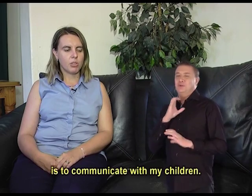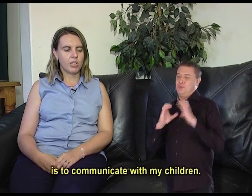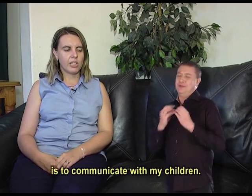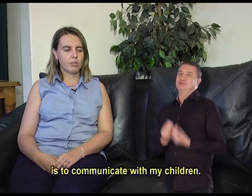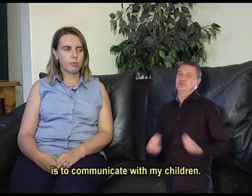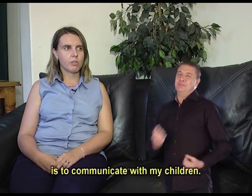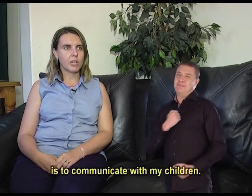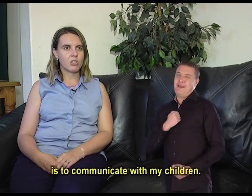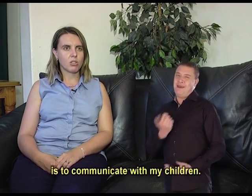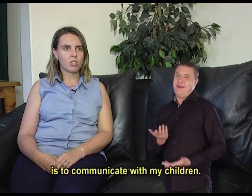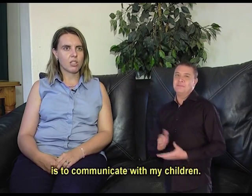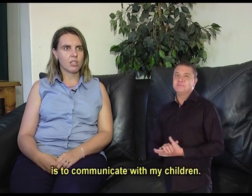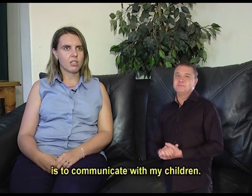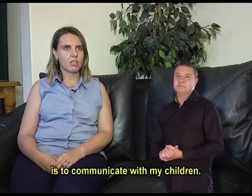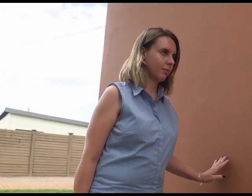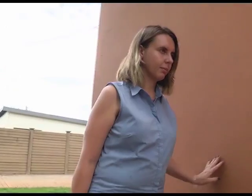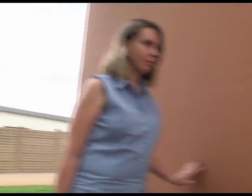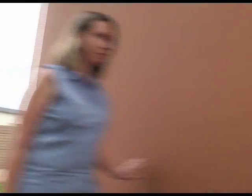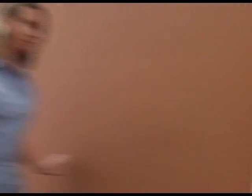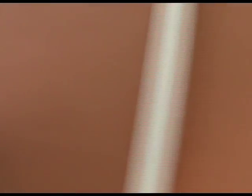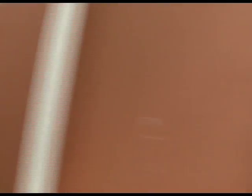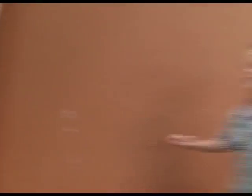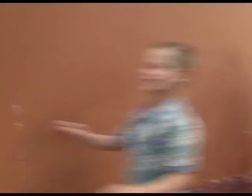to communicate with my children.